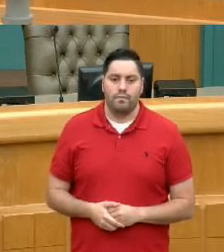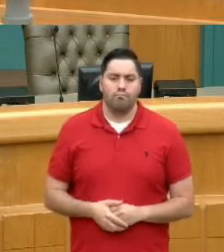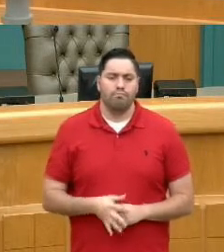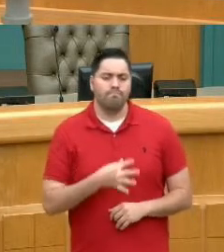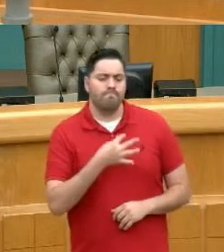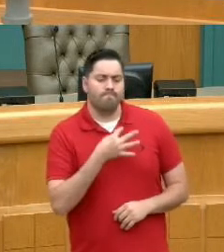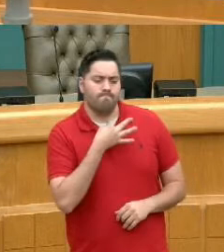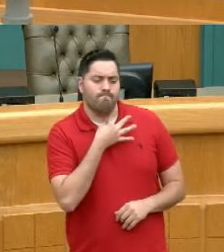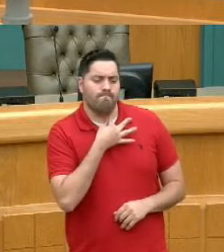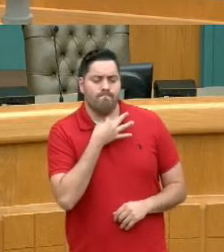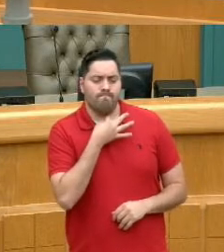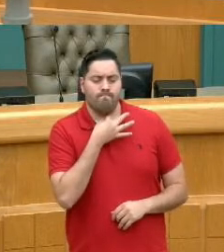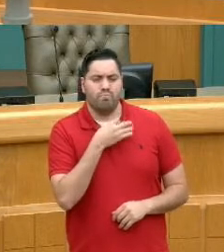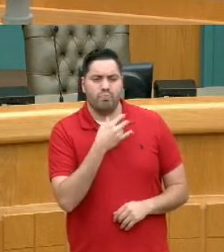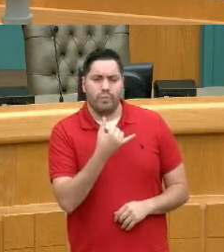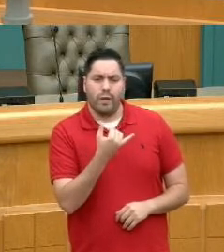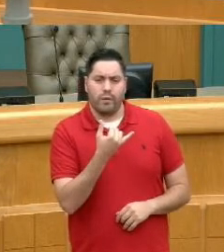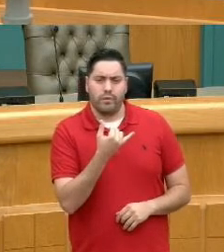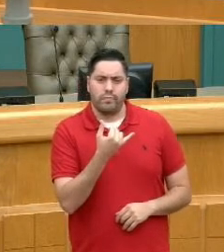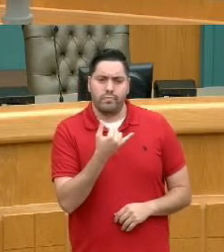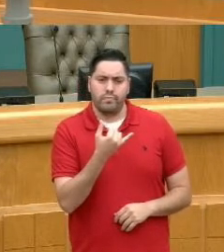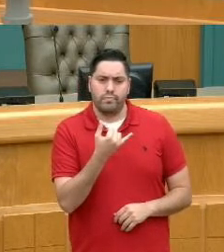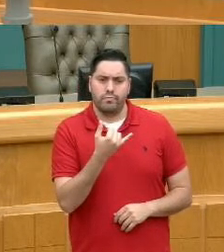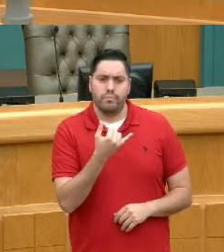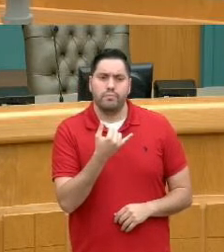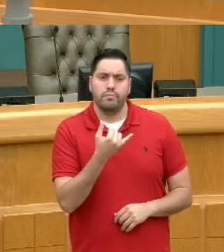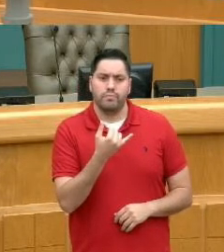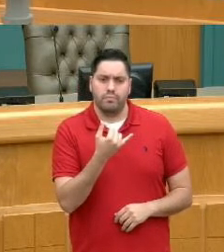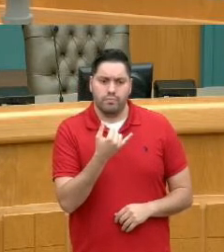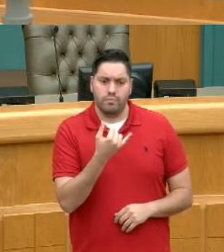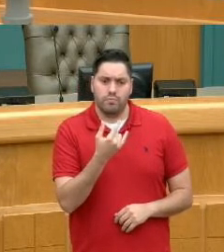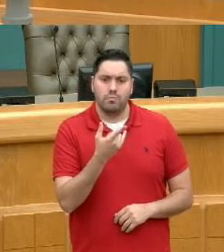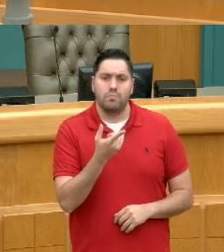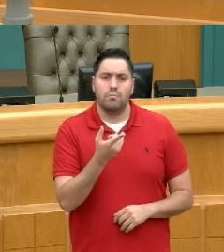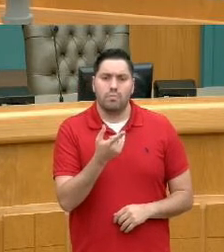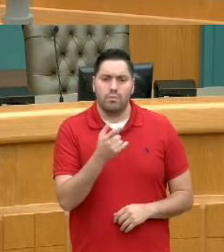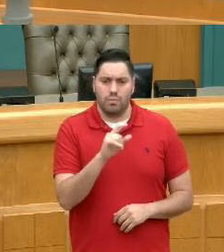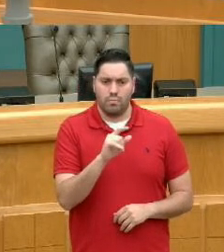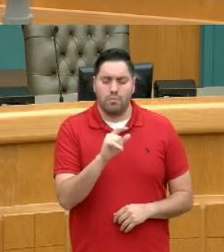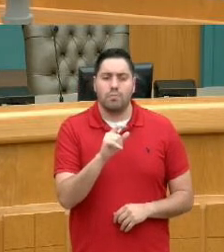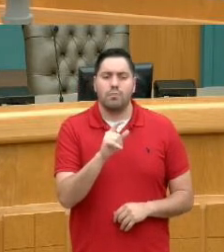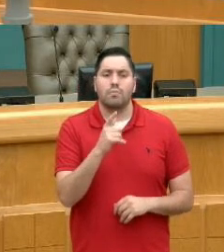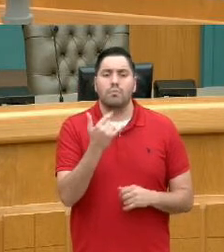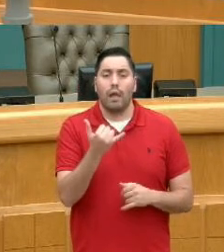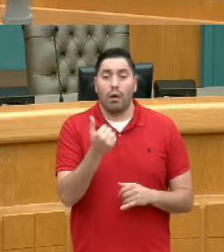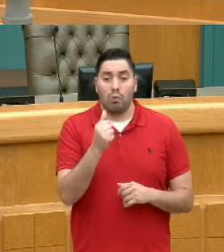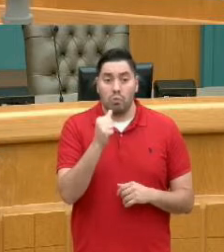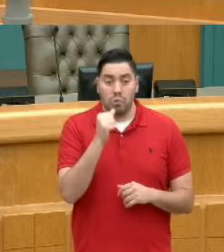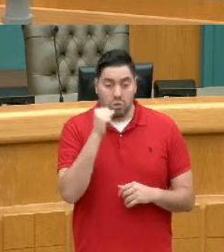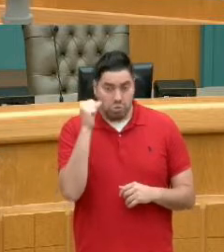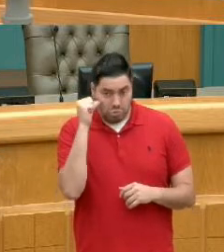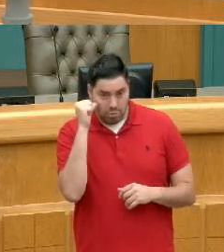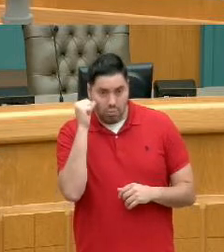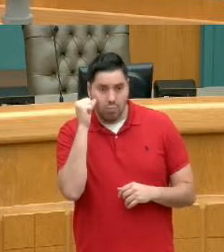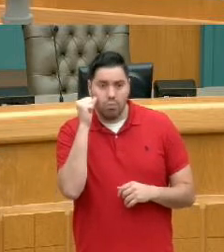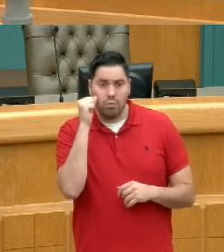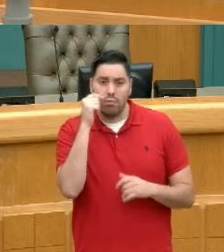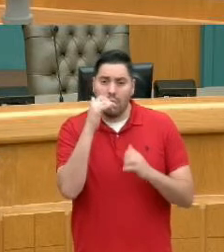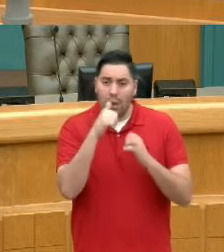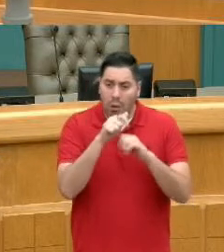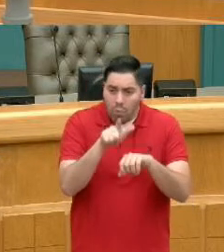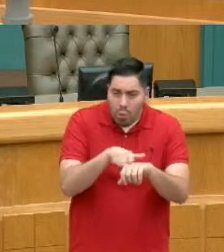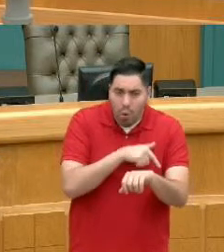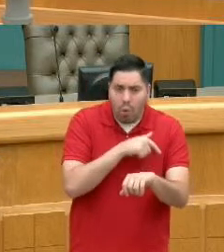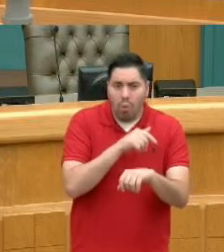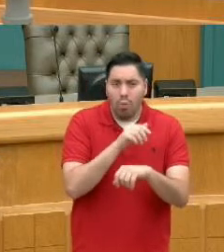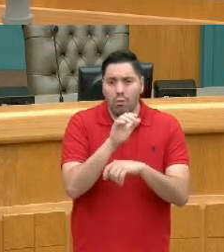Just kind of an update on the cartridges that were received yesterday and kind of like how long they last, like kind of what's